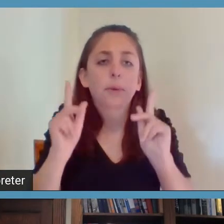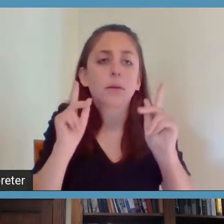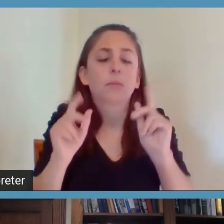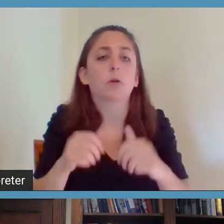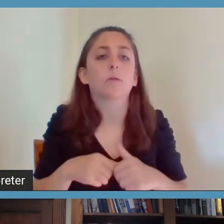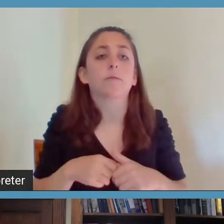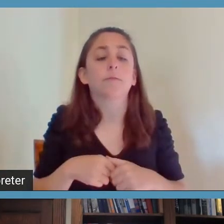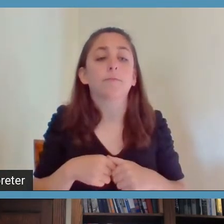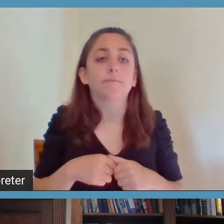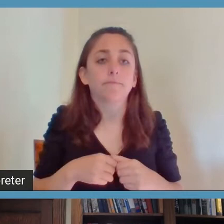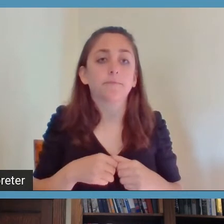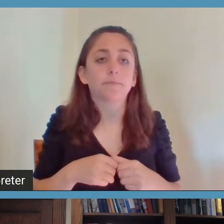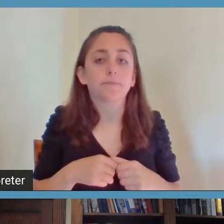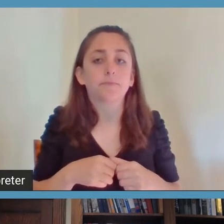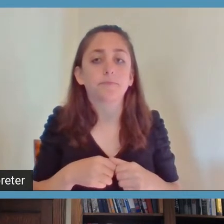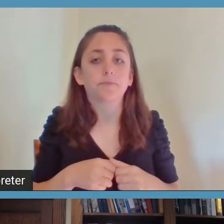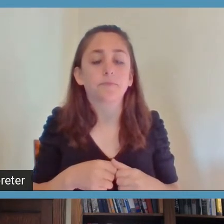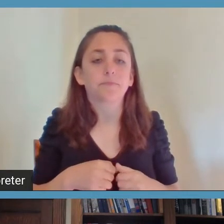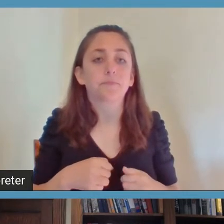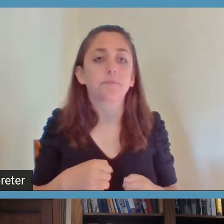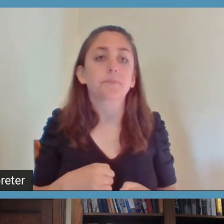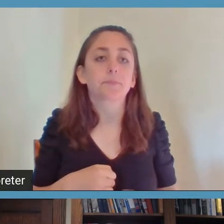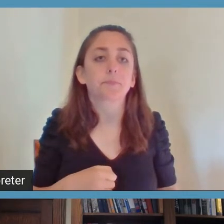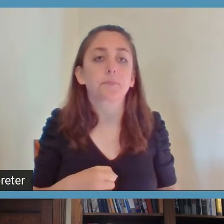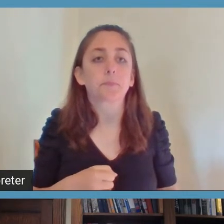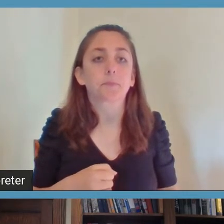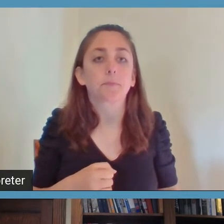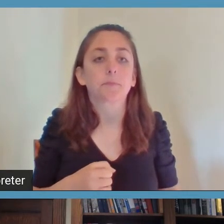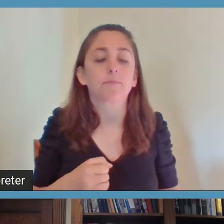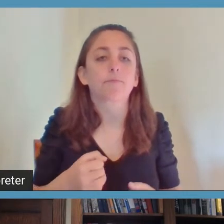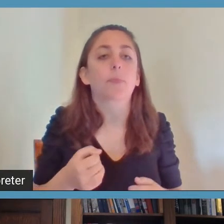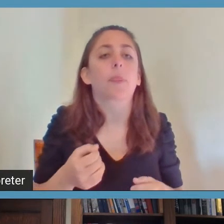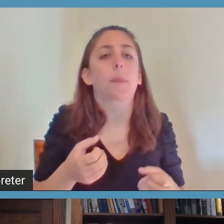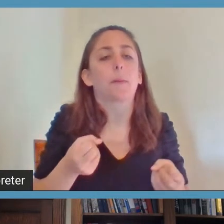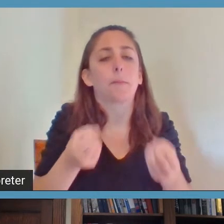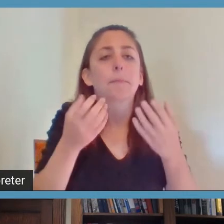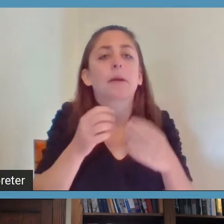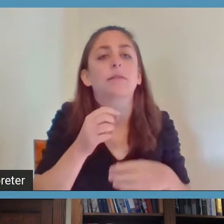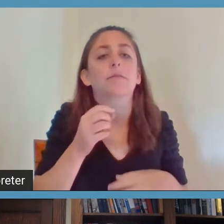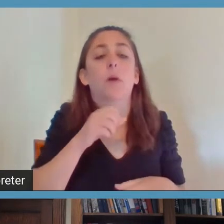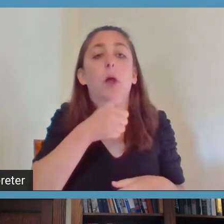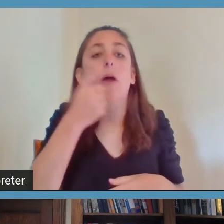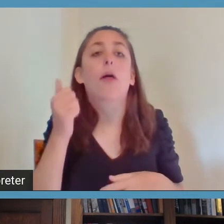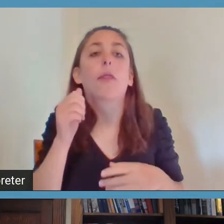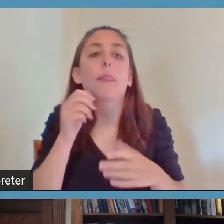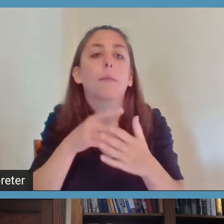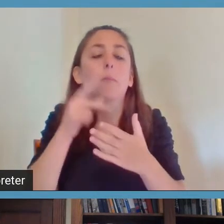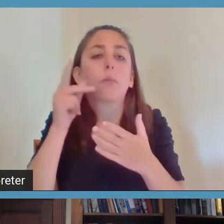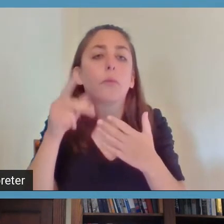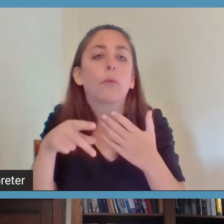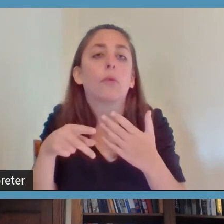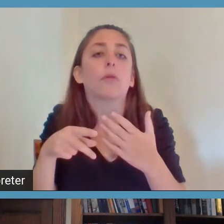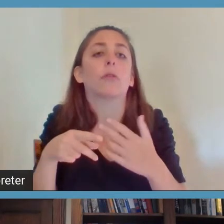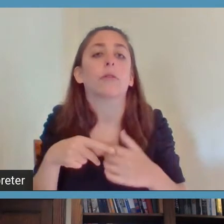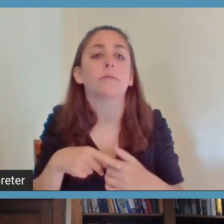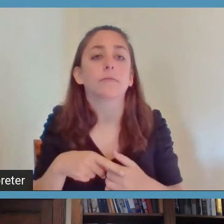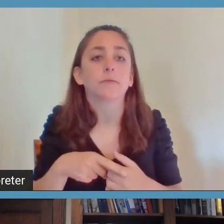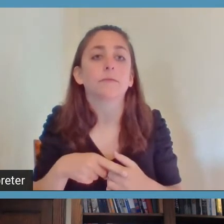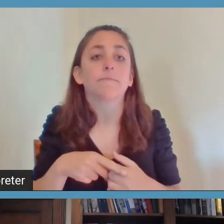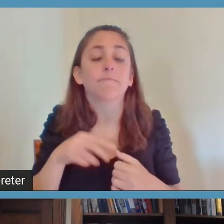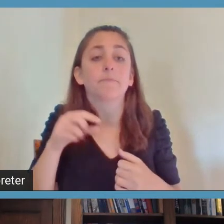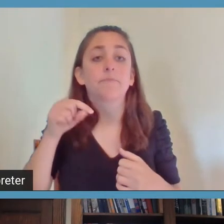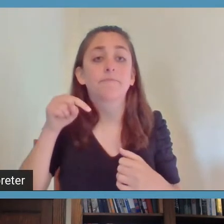many people, and it's this many times what many of our other programs reach. For us, this is exponentially and without question